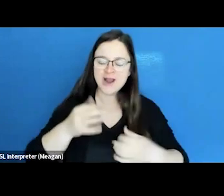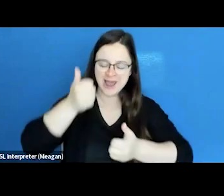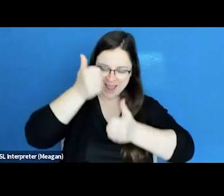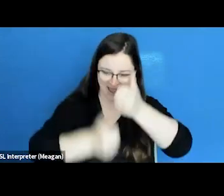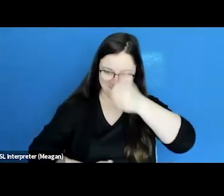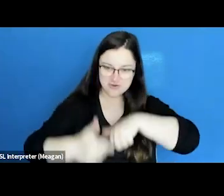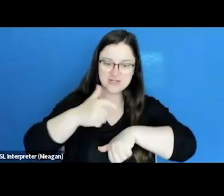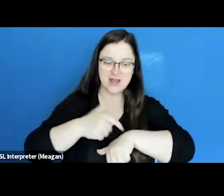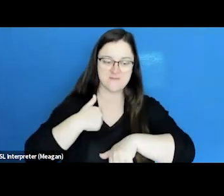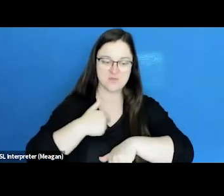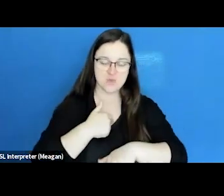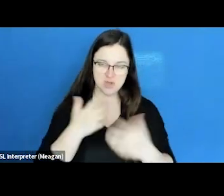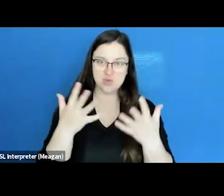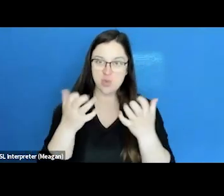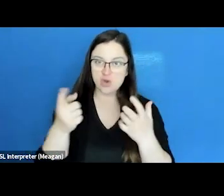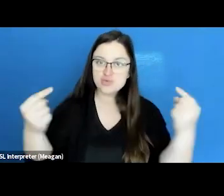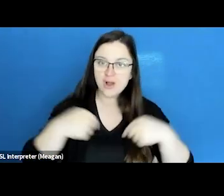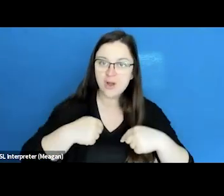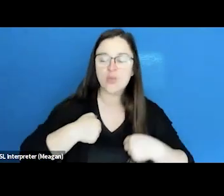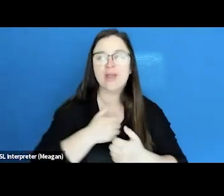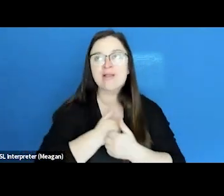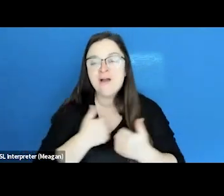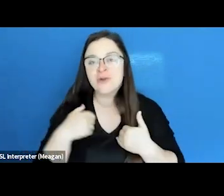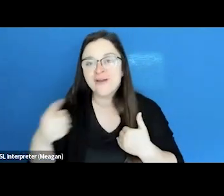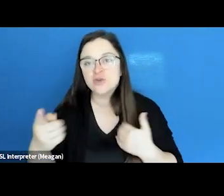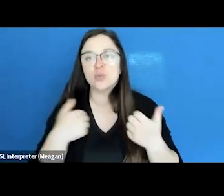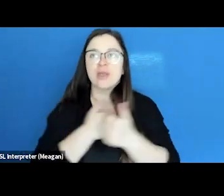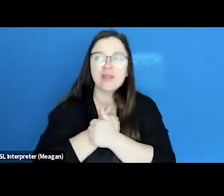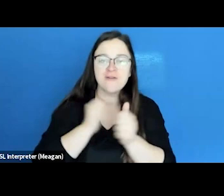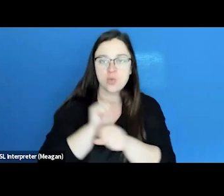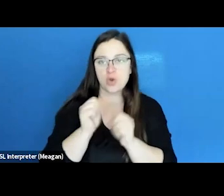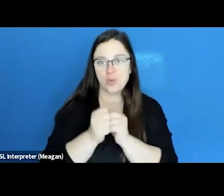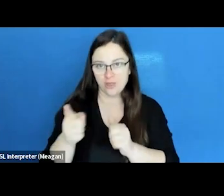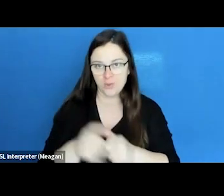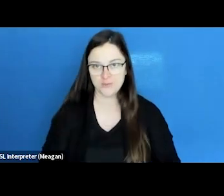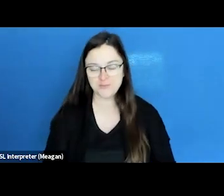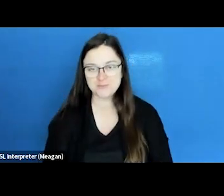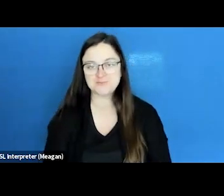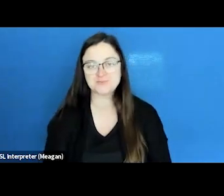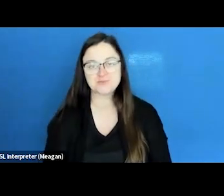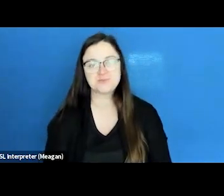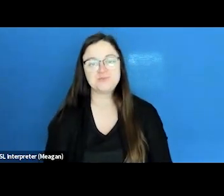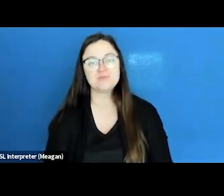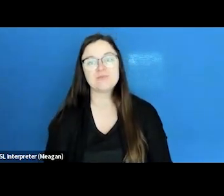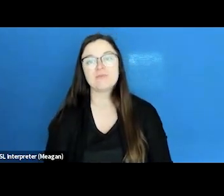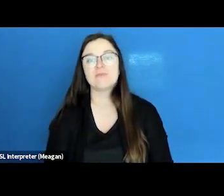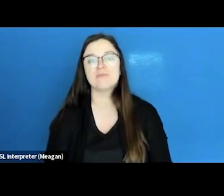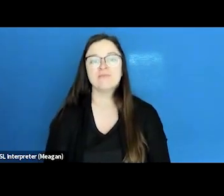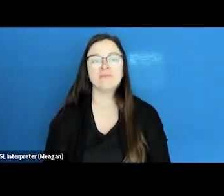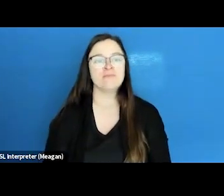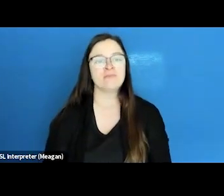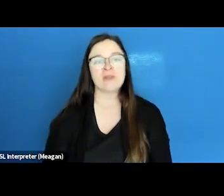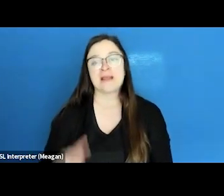We love to have you. We love to work with you. The second thing you have to have if you're